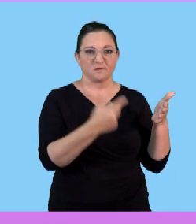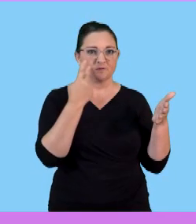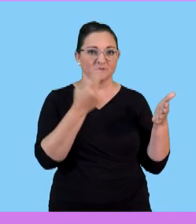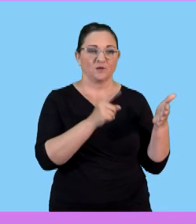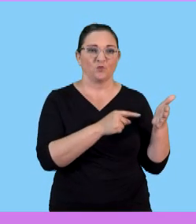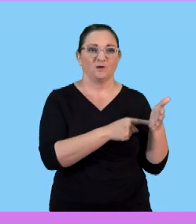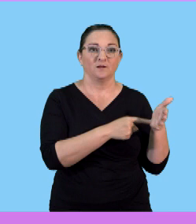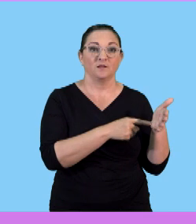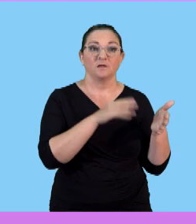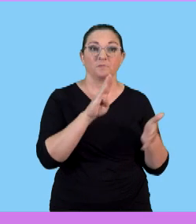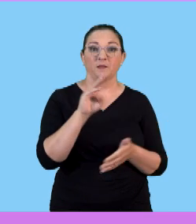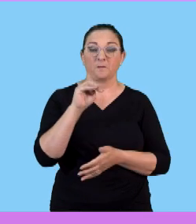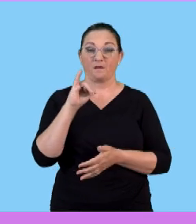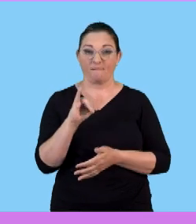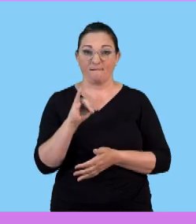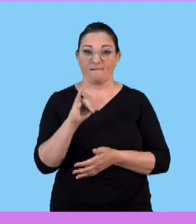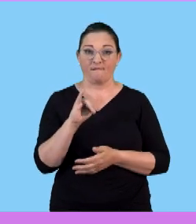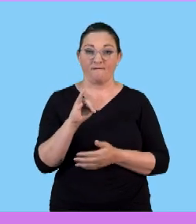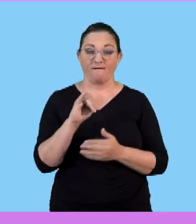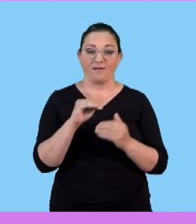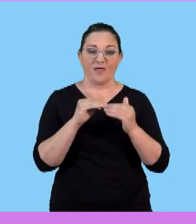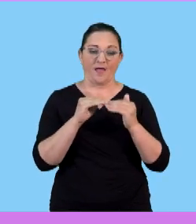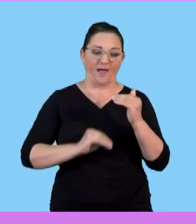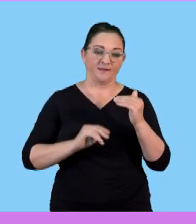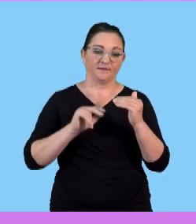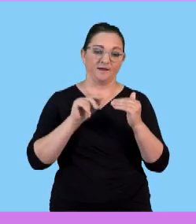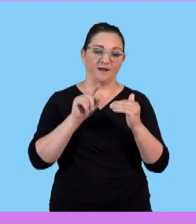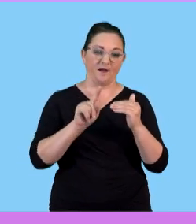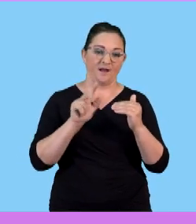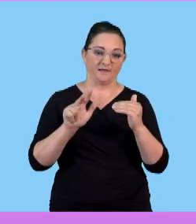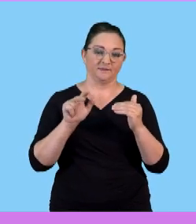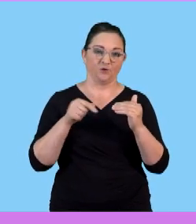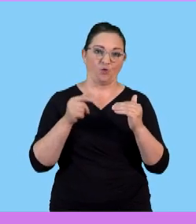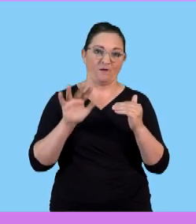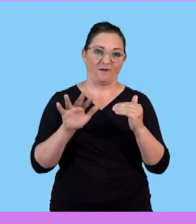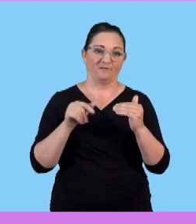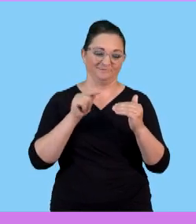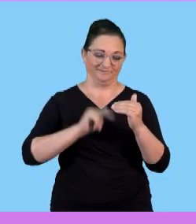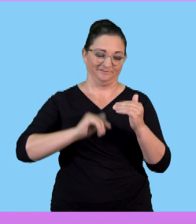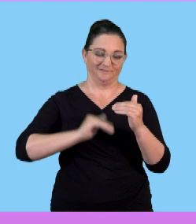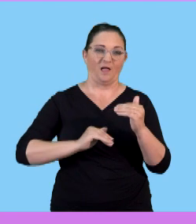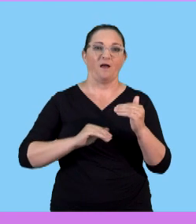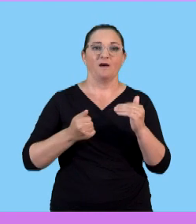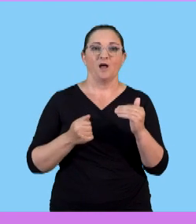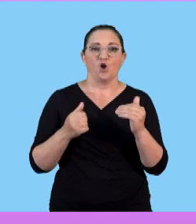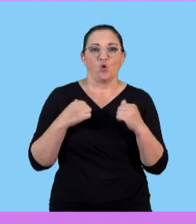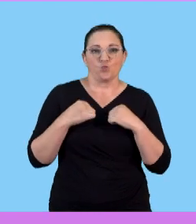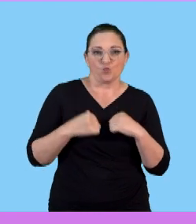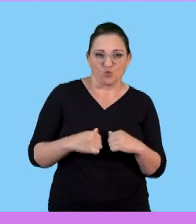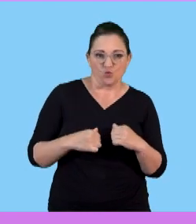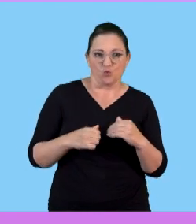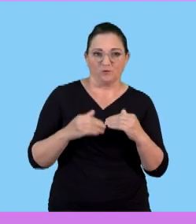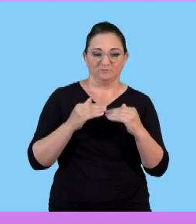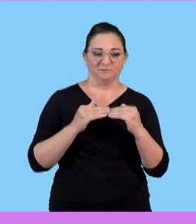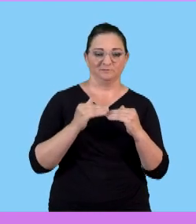here, a BMI less than 18.5 will be classified as underweight, right? Equals